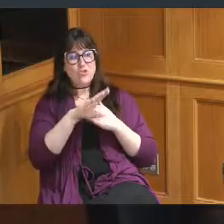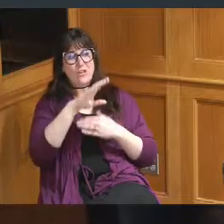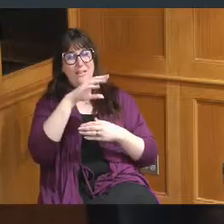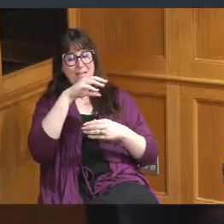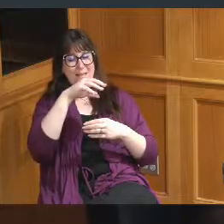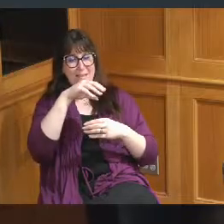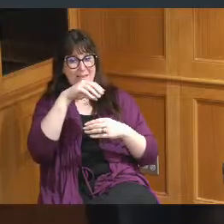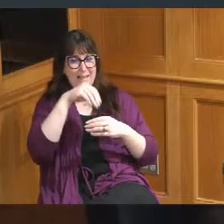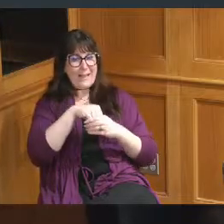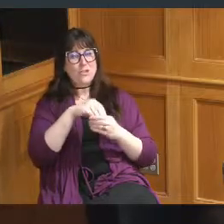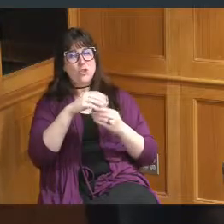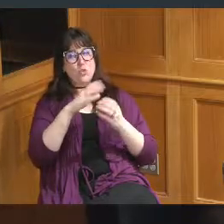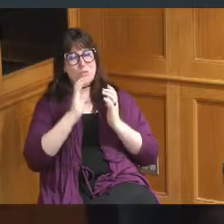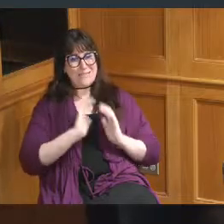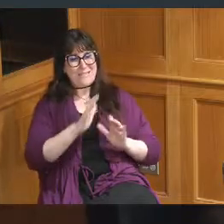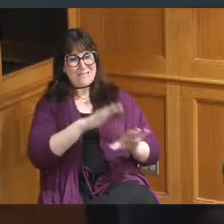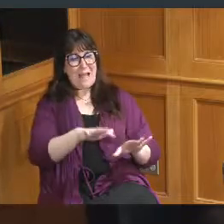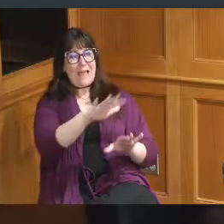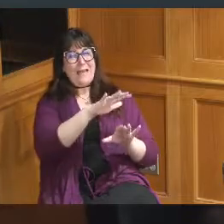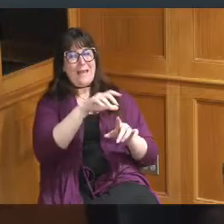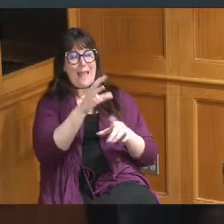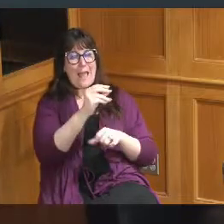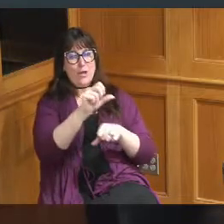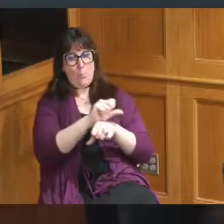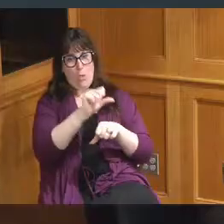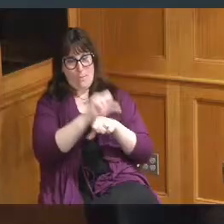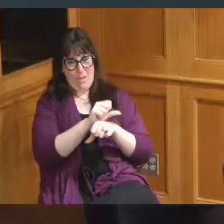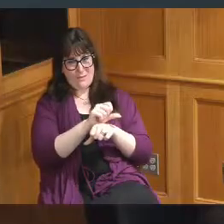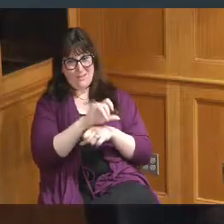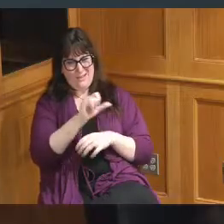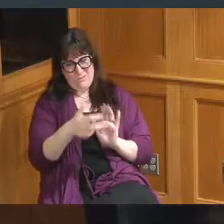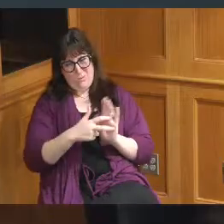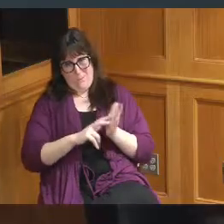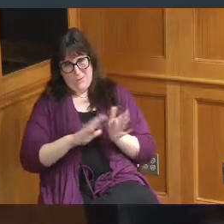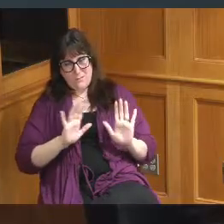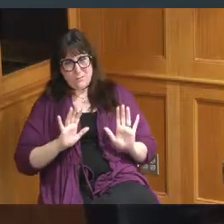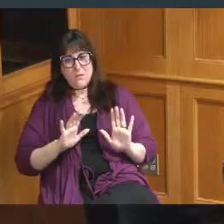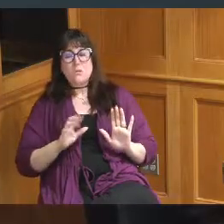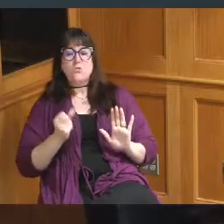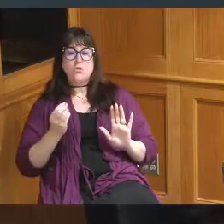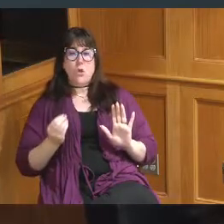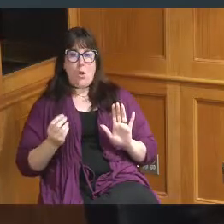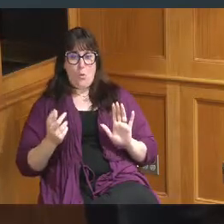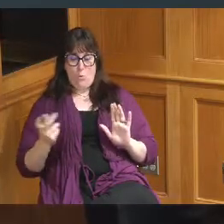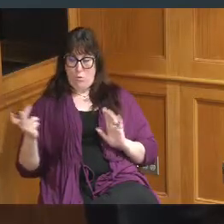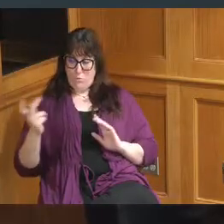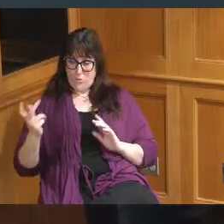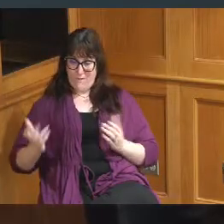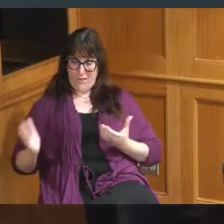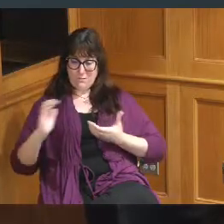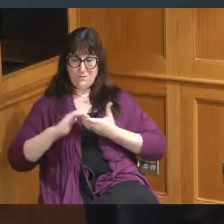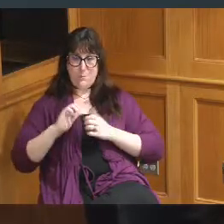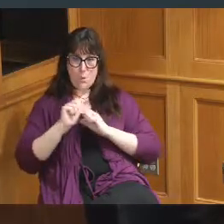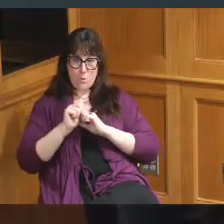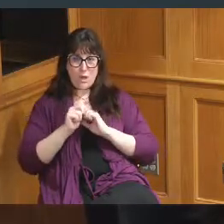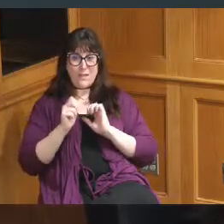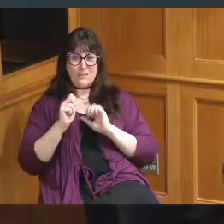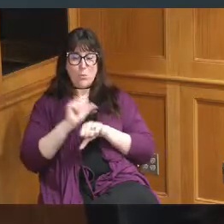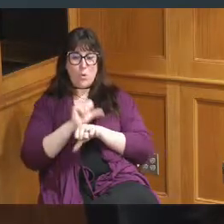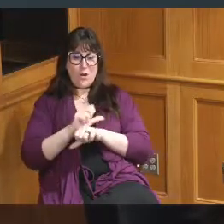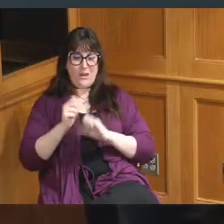Employment. And I've been working with Trina Jackson, and she's been working very diligently with Marysville